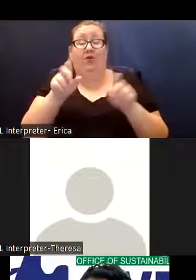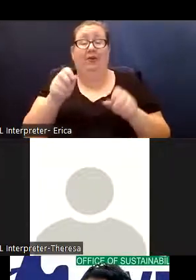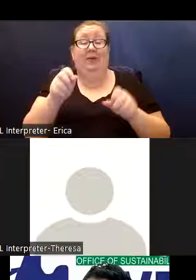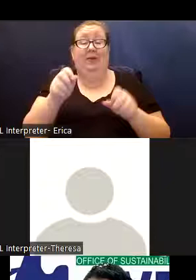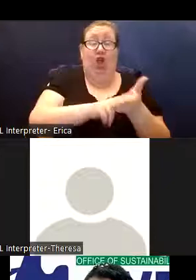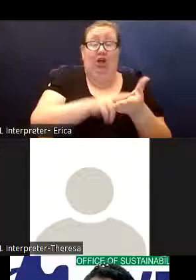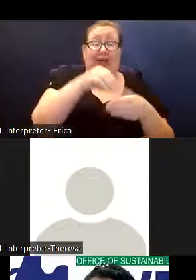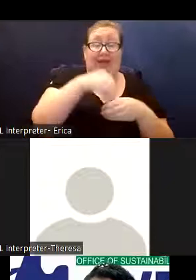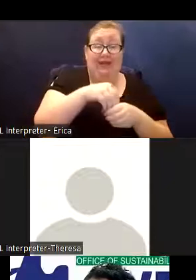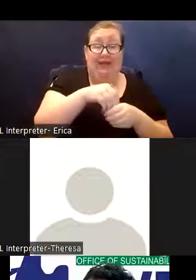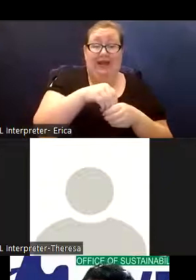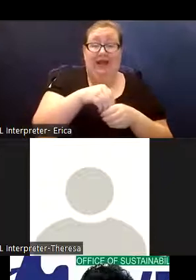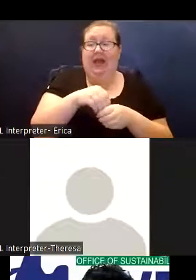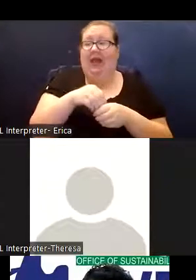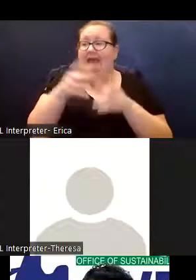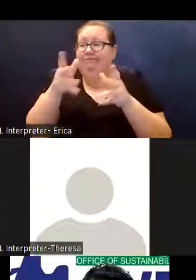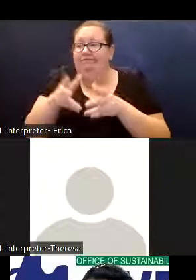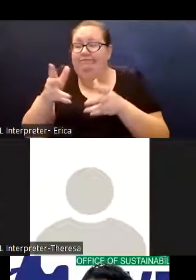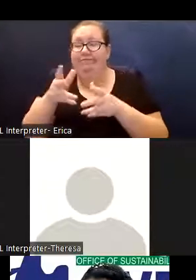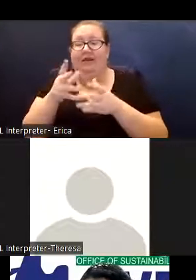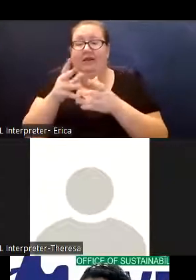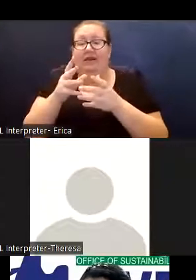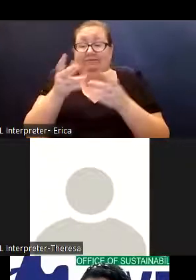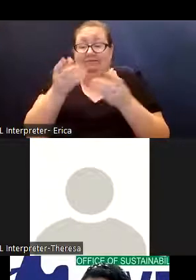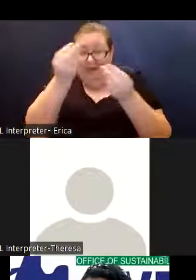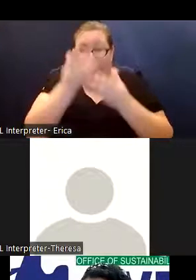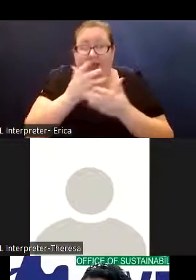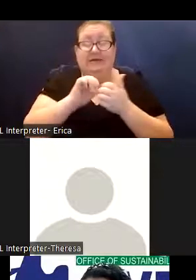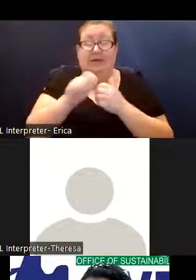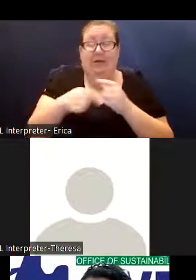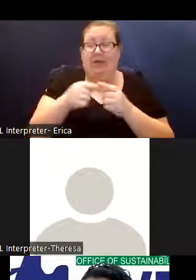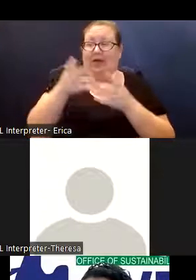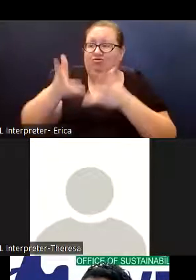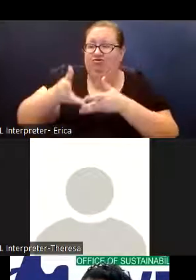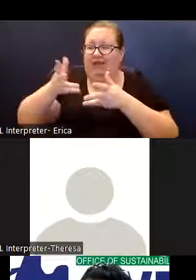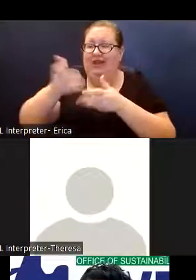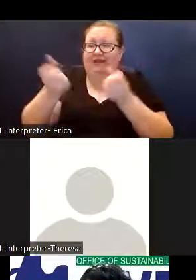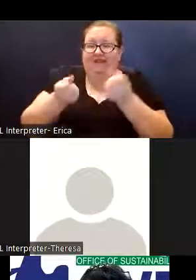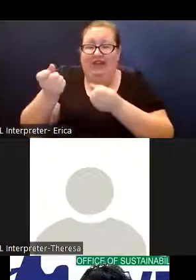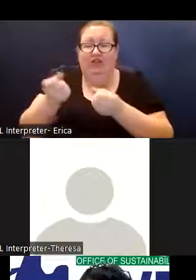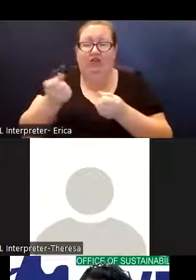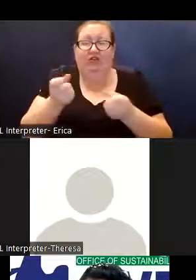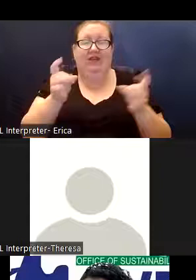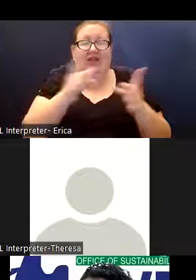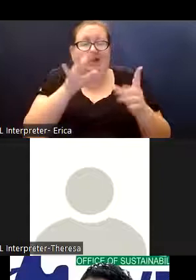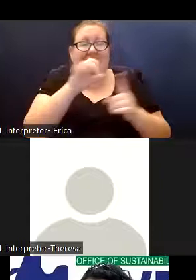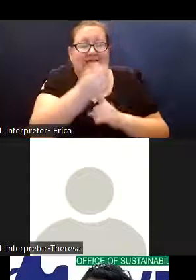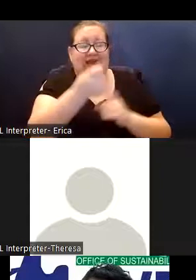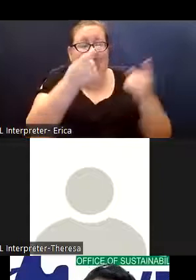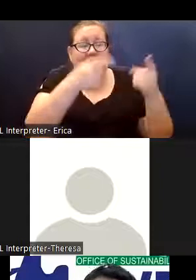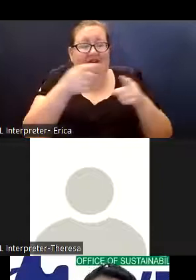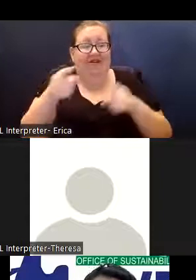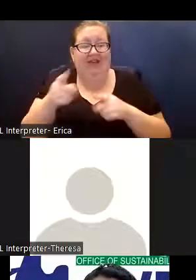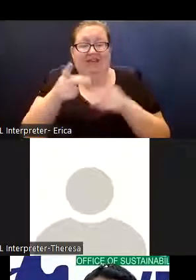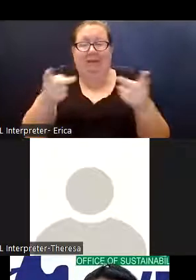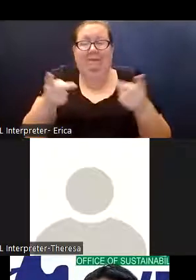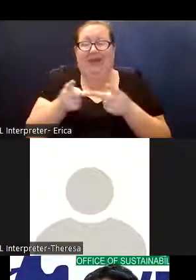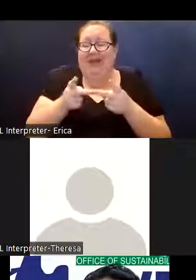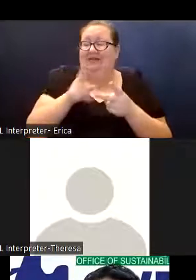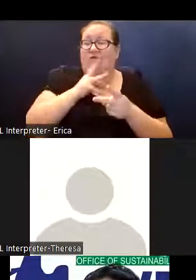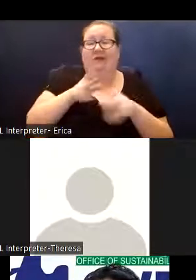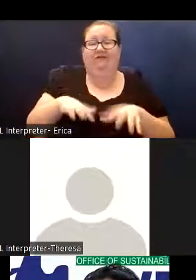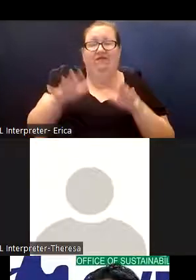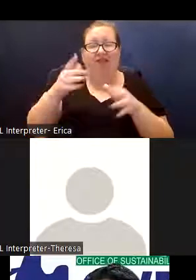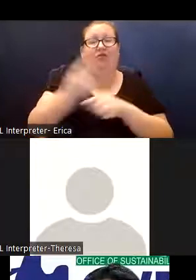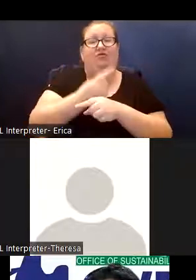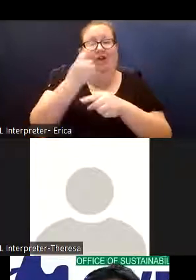about, stranded vehicles during disaster events, places where the flooding is regularly occurring, so that we can